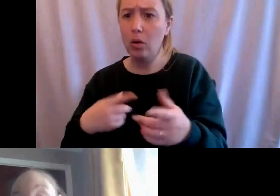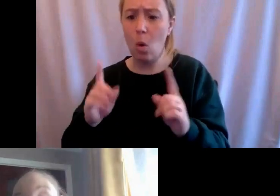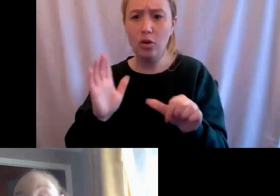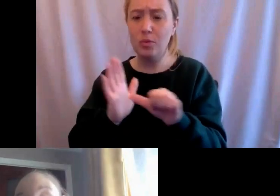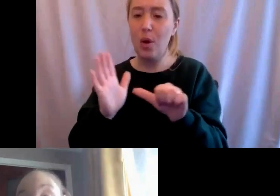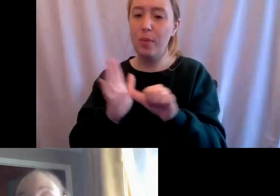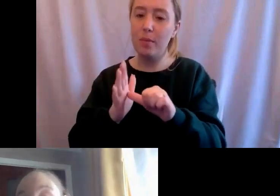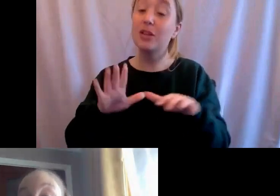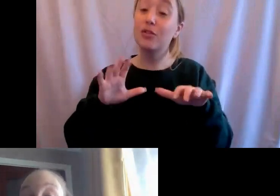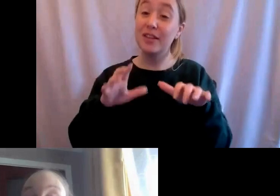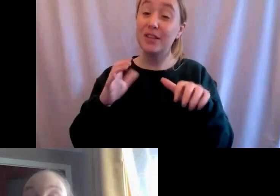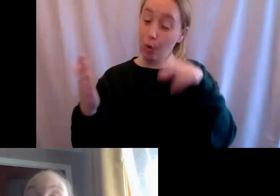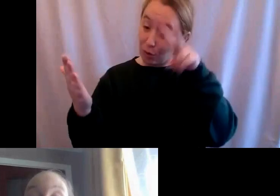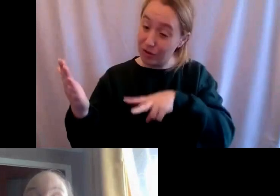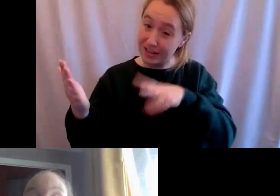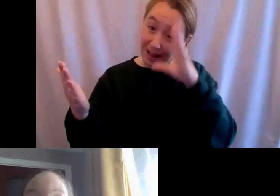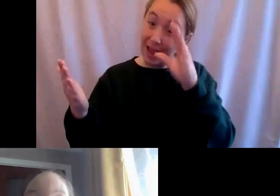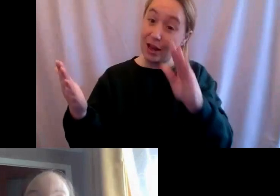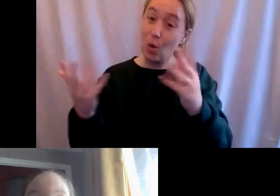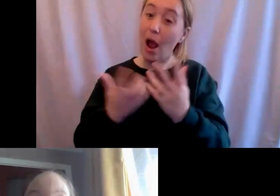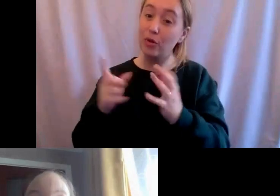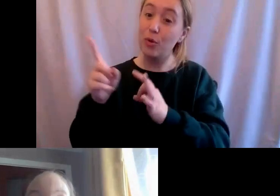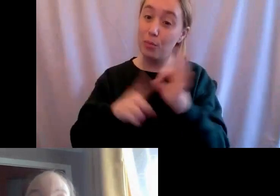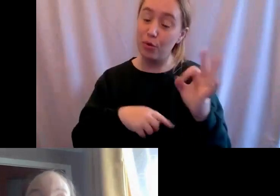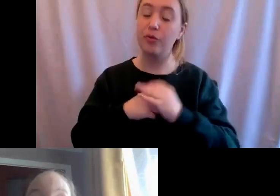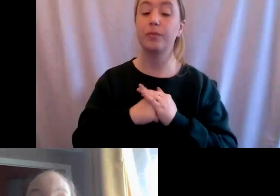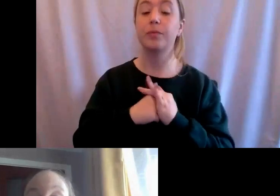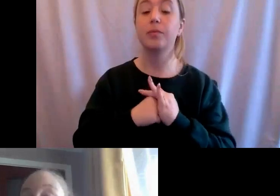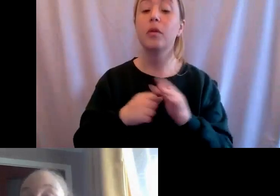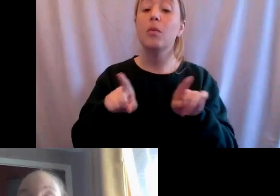a physical examination as well, and that helps us